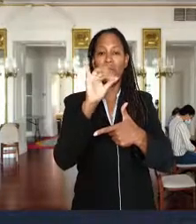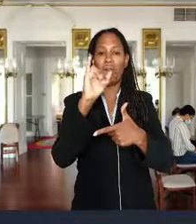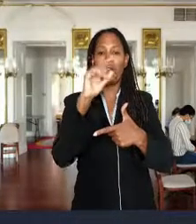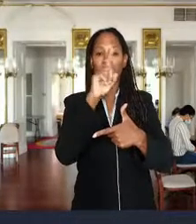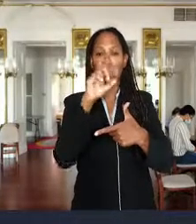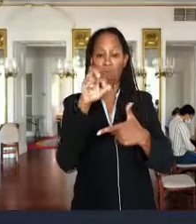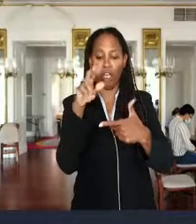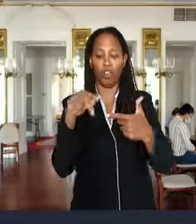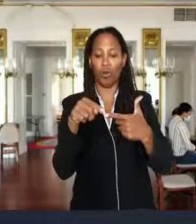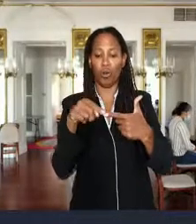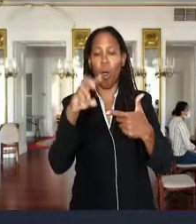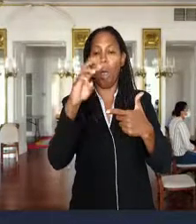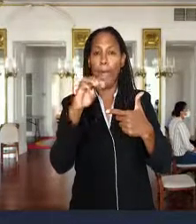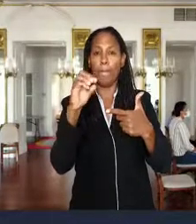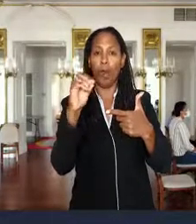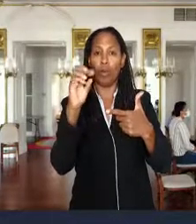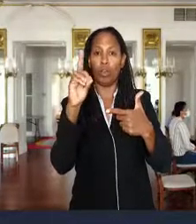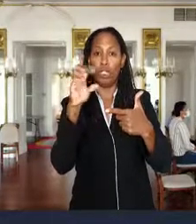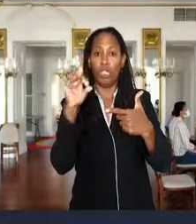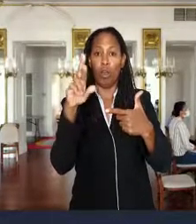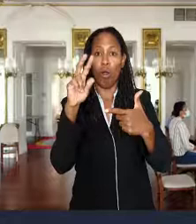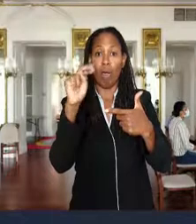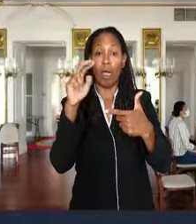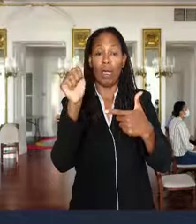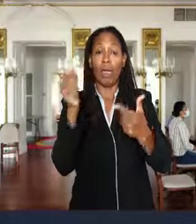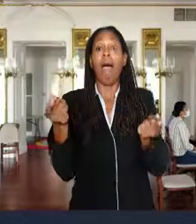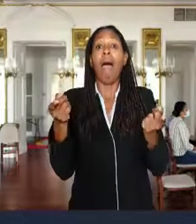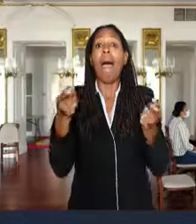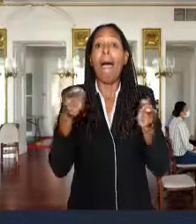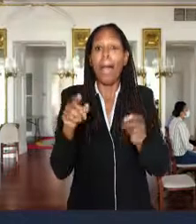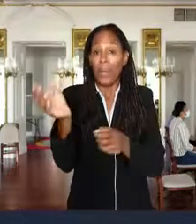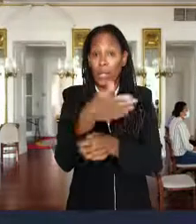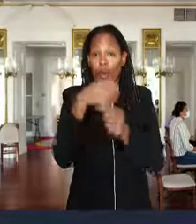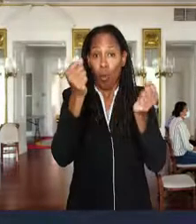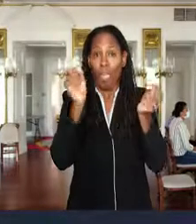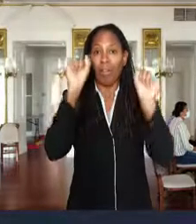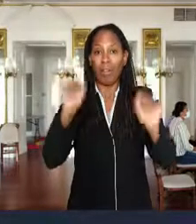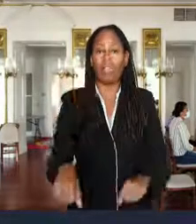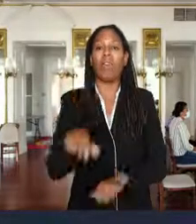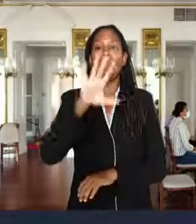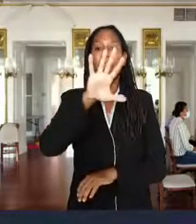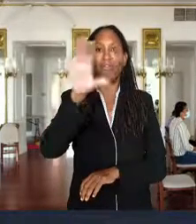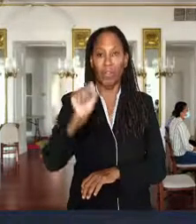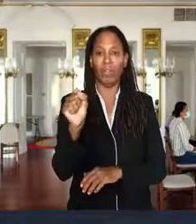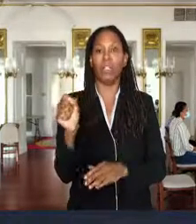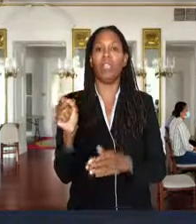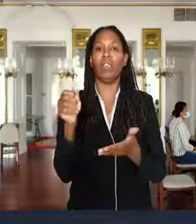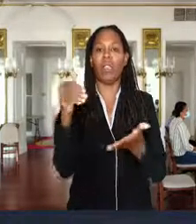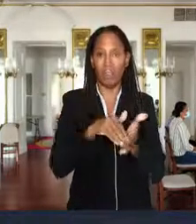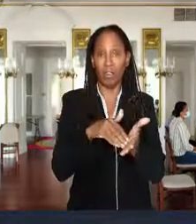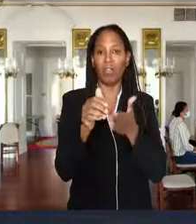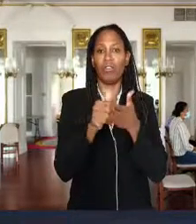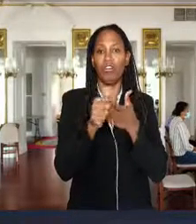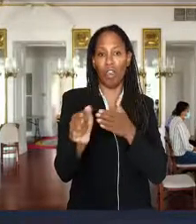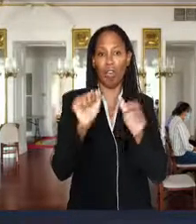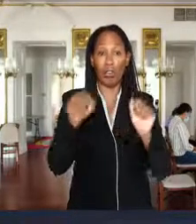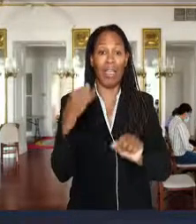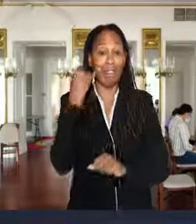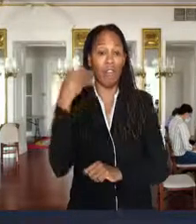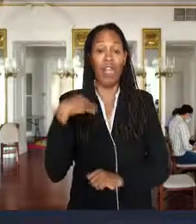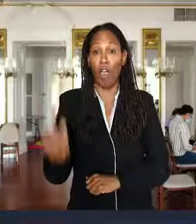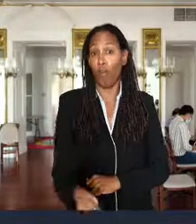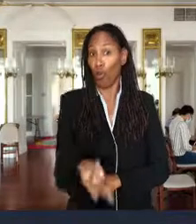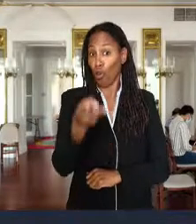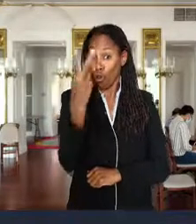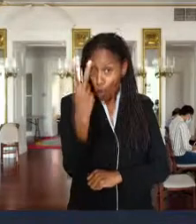$50,000. And if you have two doses of the Pfizer or the Moderna or the Johnson &